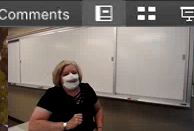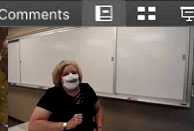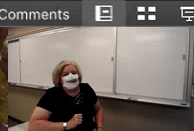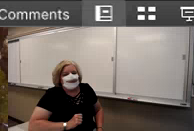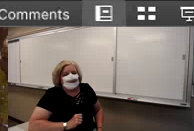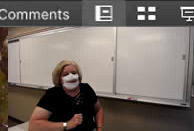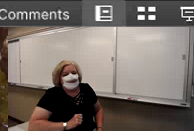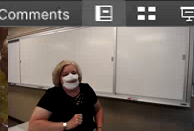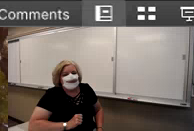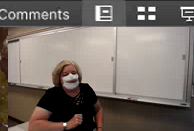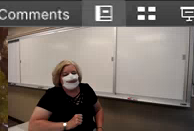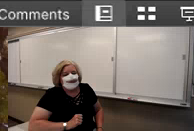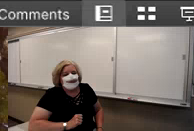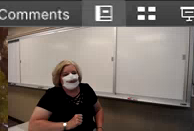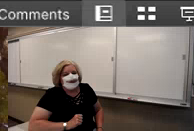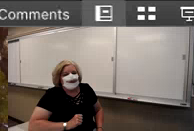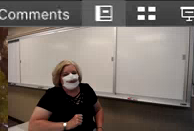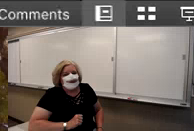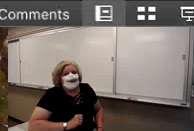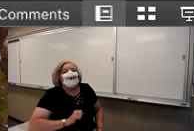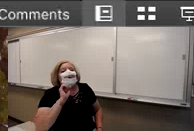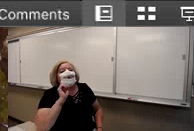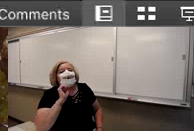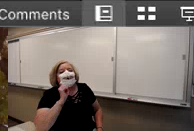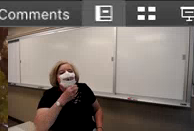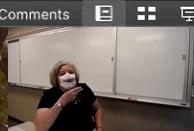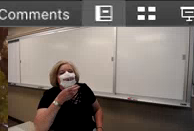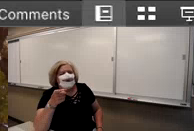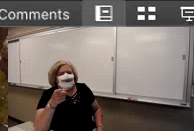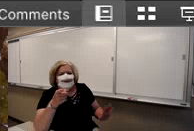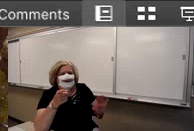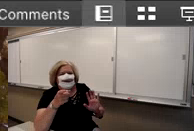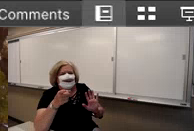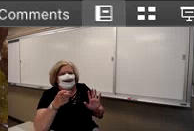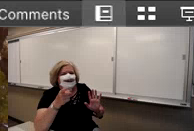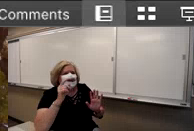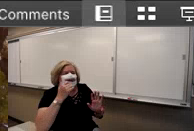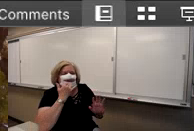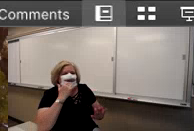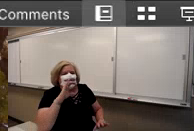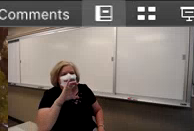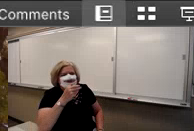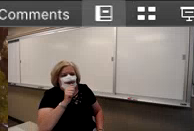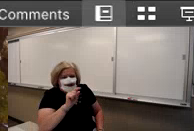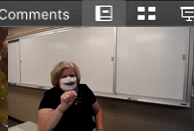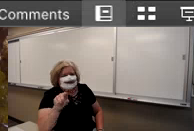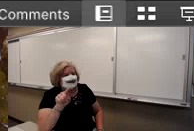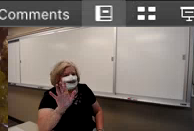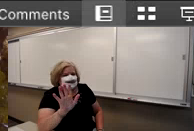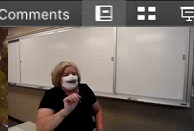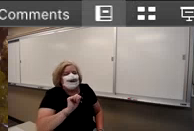Activity, files. Oh, that's chatting. There should be,